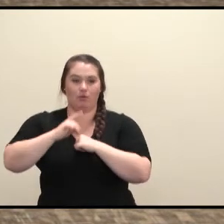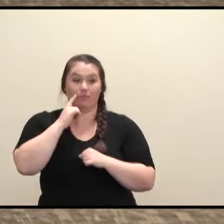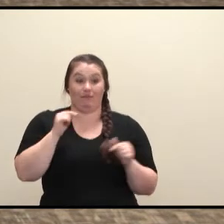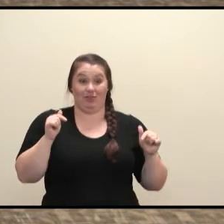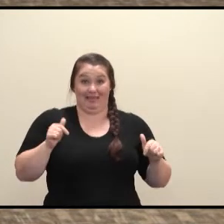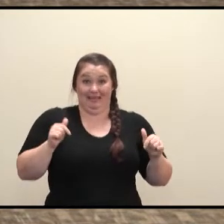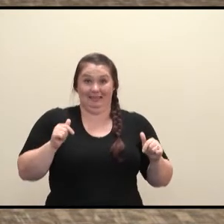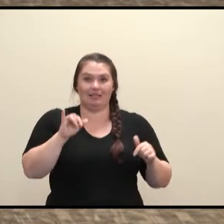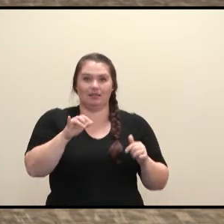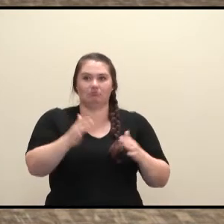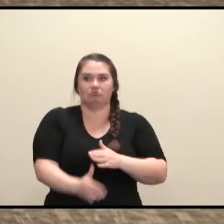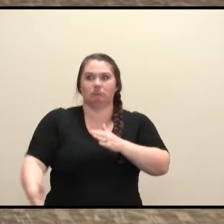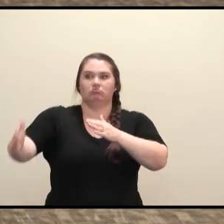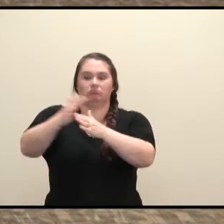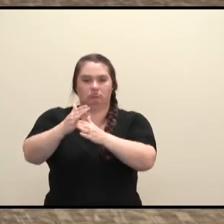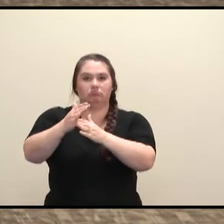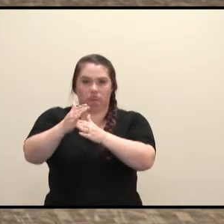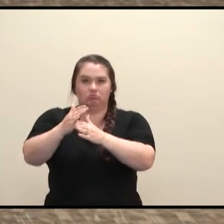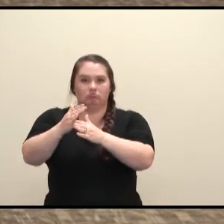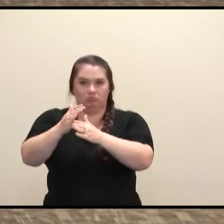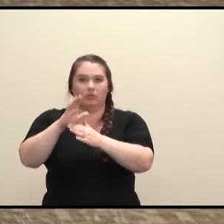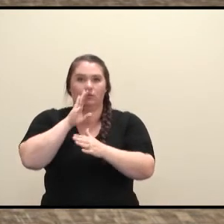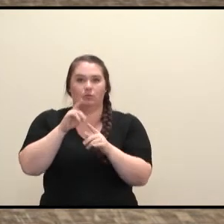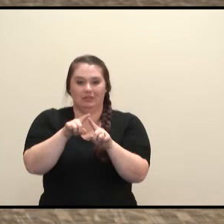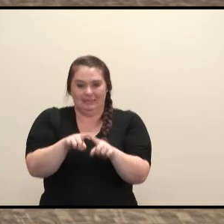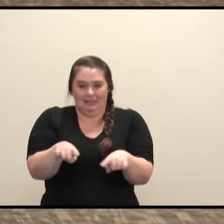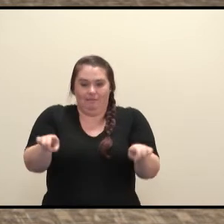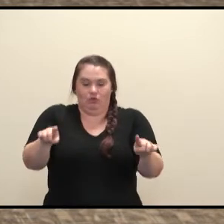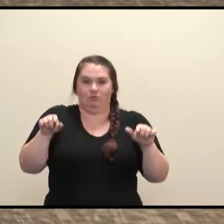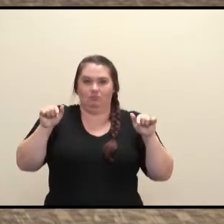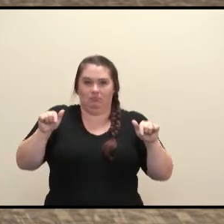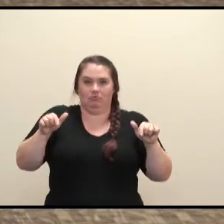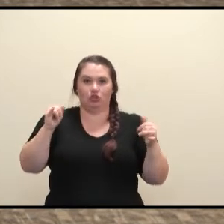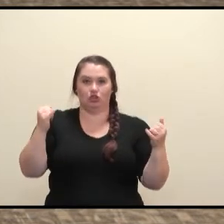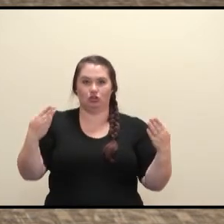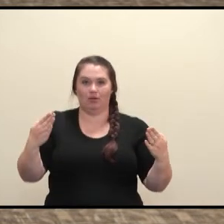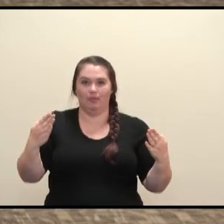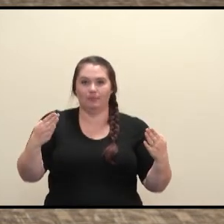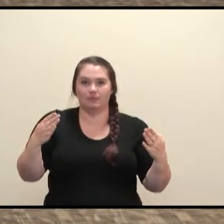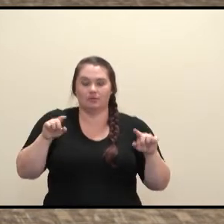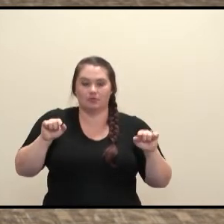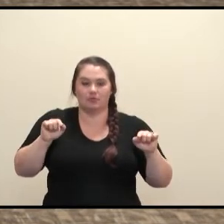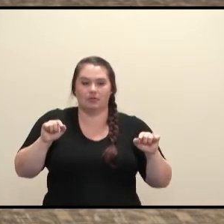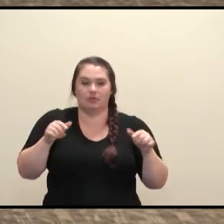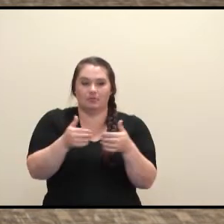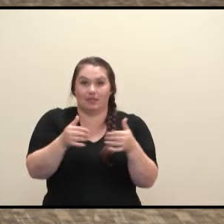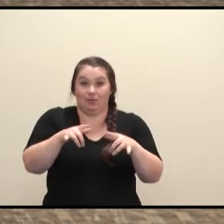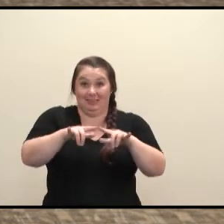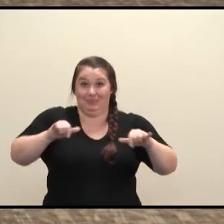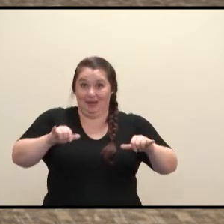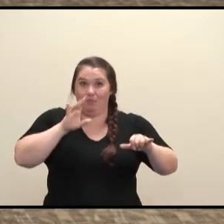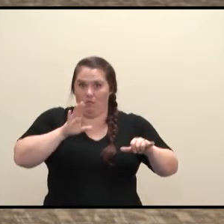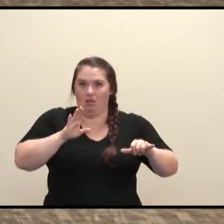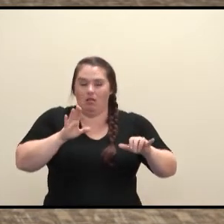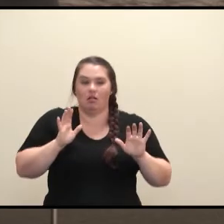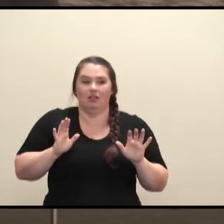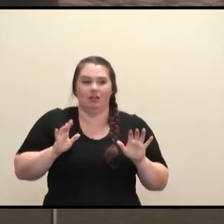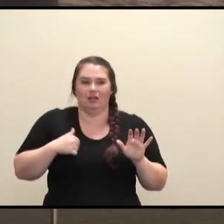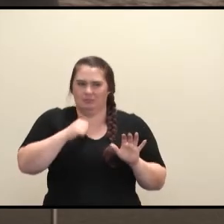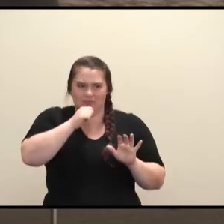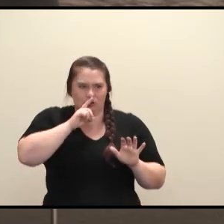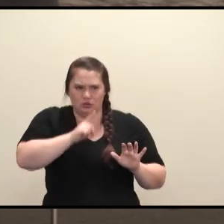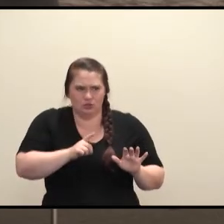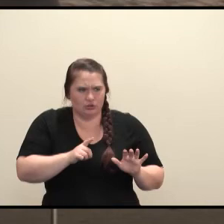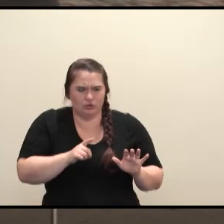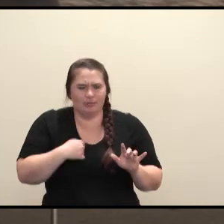is a top leader, right? But they do basically 2 different jobs. So I think he does PD and curriculum instruction, I think were the split. I'm not sure.